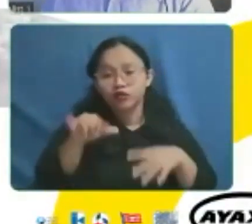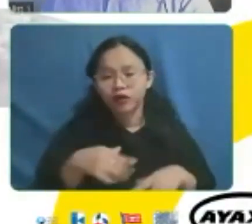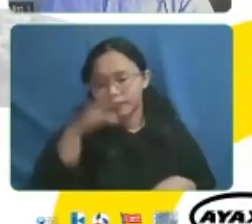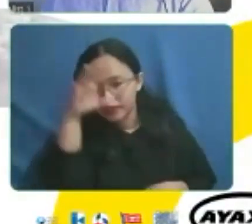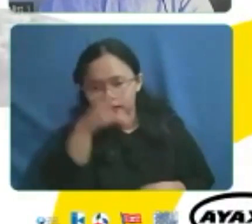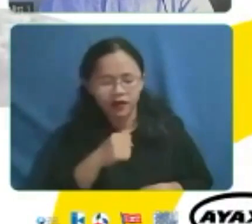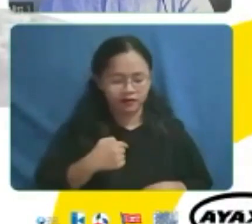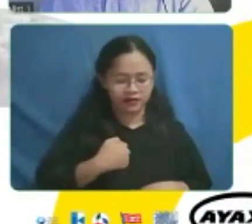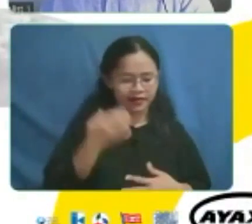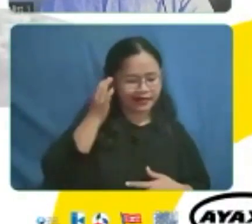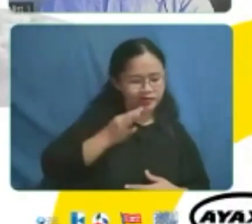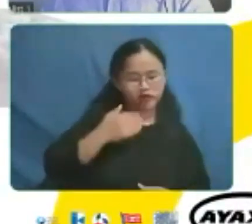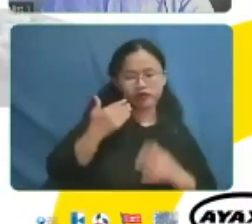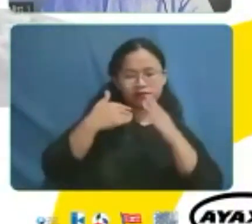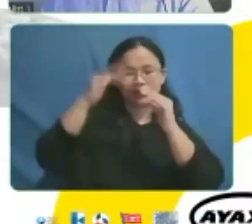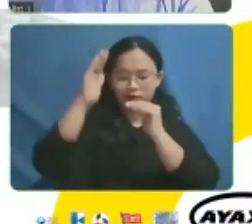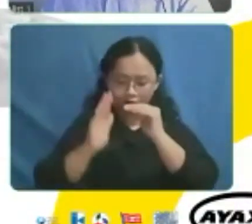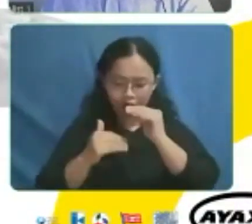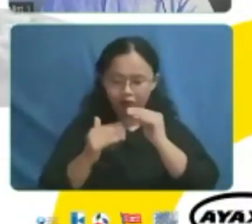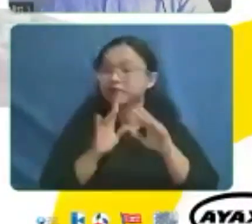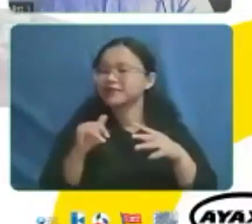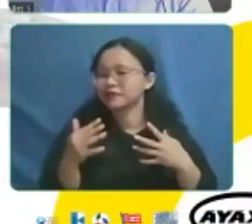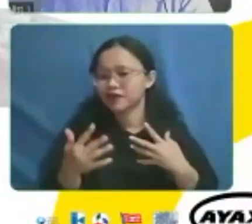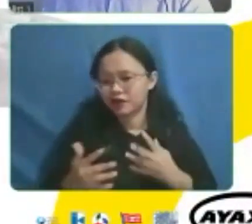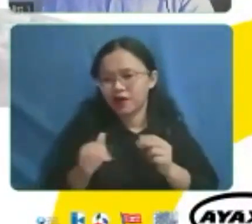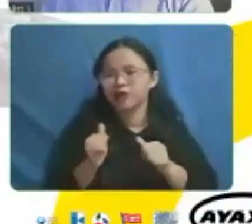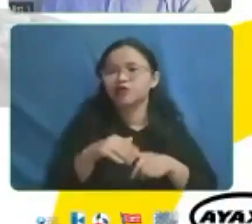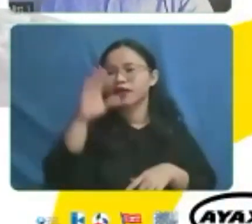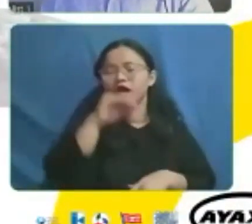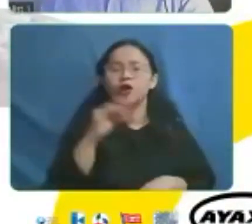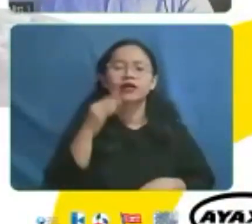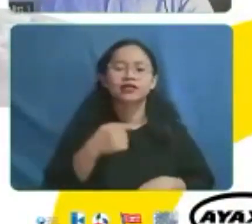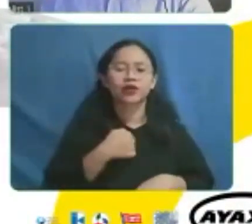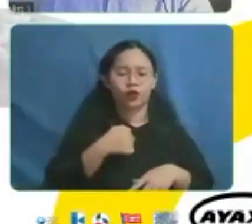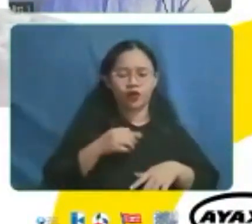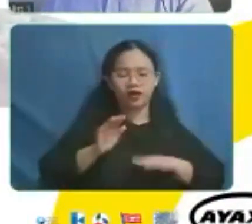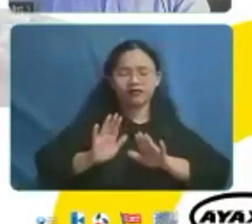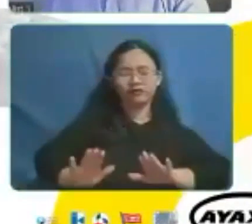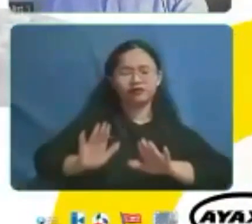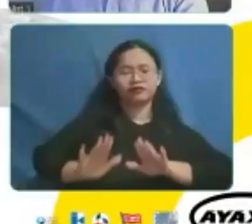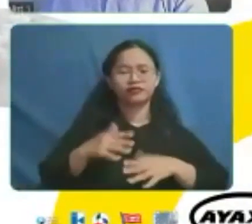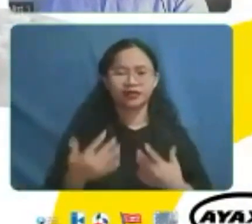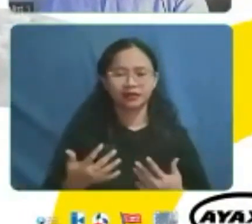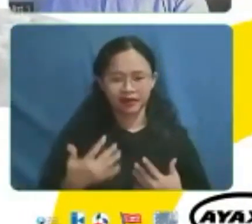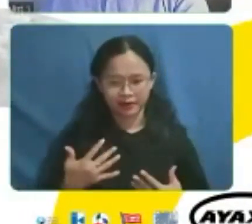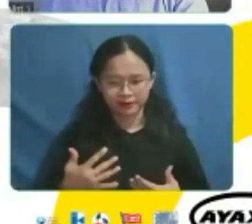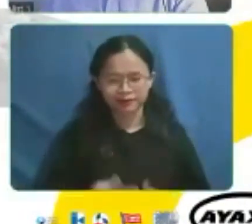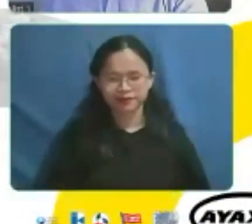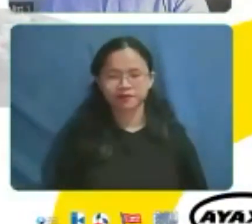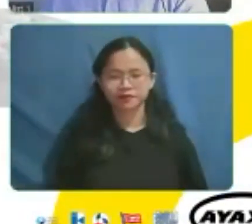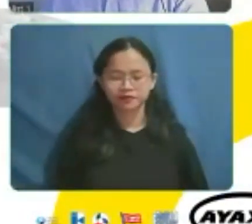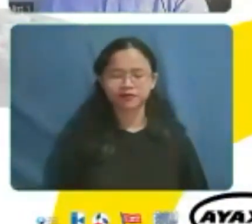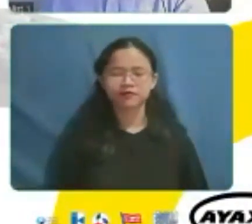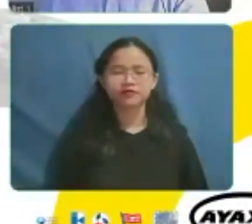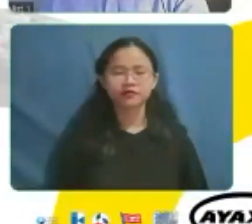vulnerability. We know that older people and young children are more vulnerable to air pollution. Pregnant women are more vulnerable